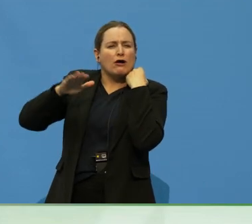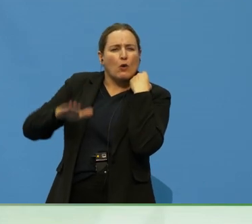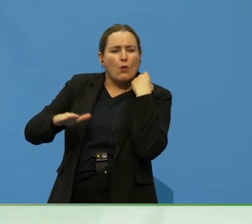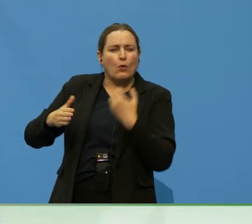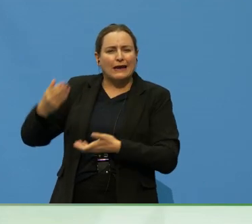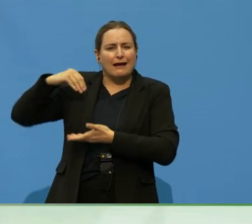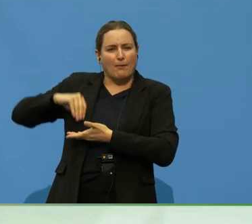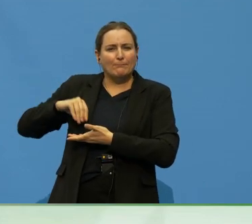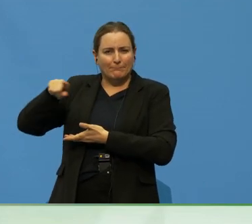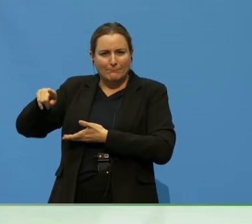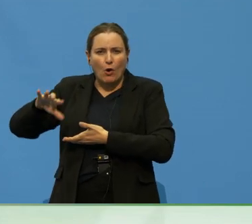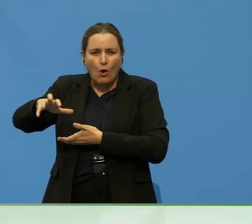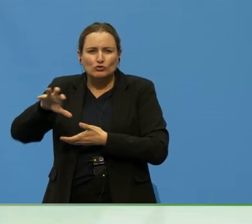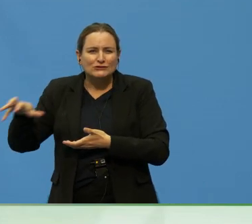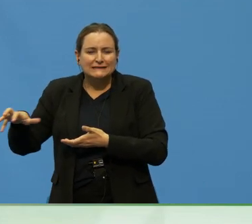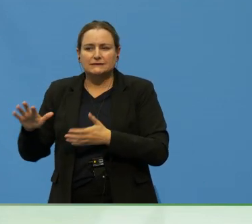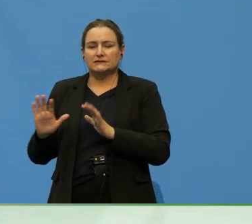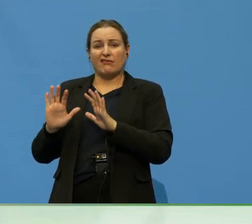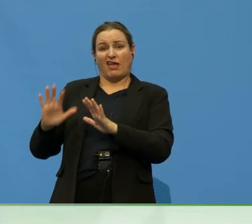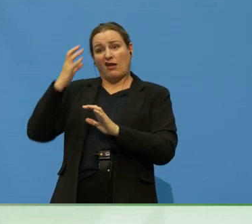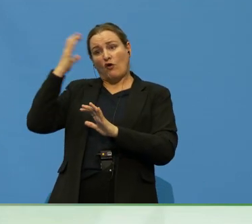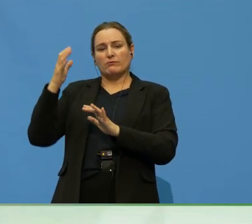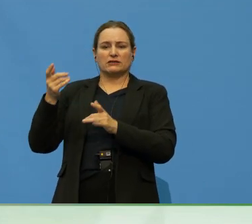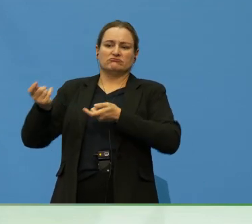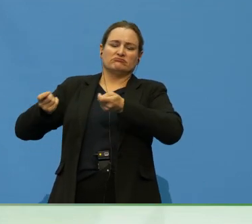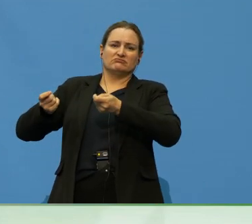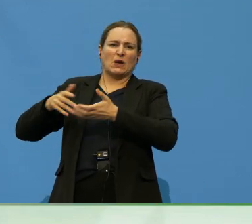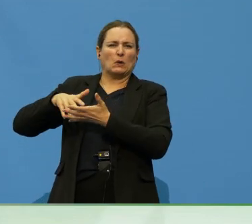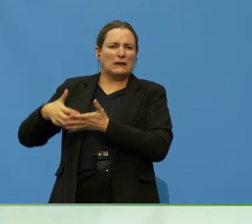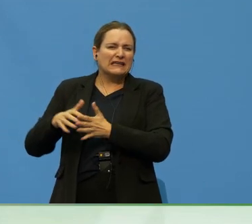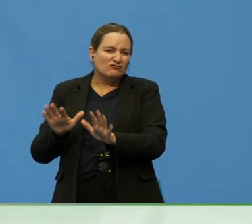are generally weak? What's your take on this?